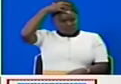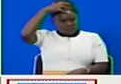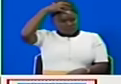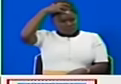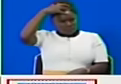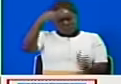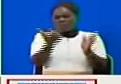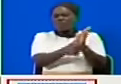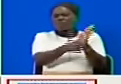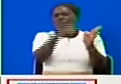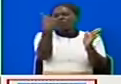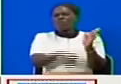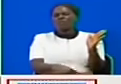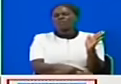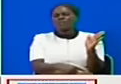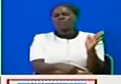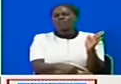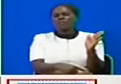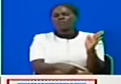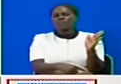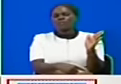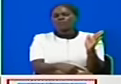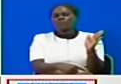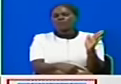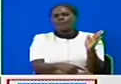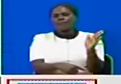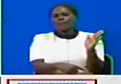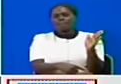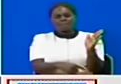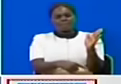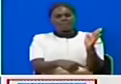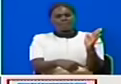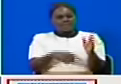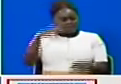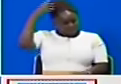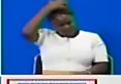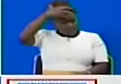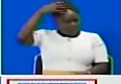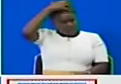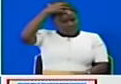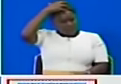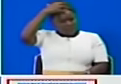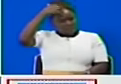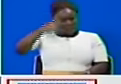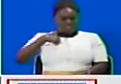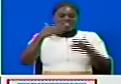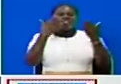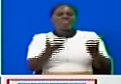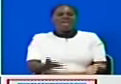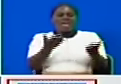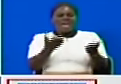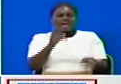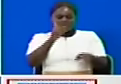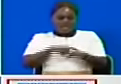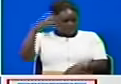what is the problem actually? Just to talk about Rachel Shebesh in this case. Shebesh, I was in this particular place when